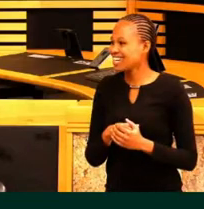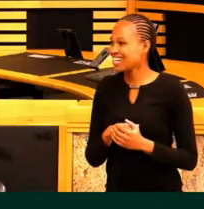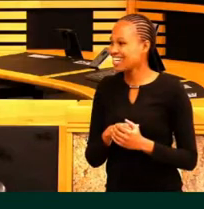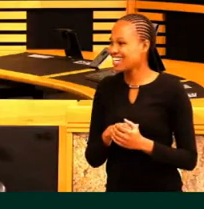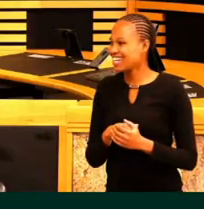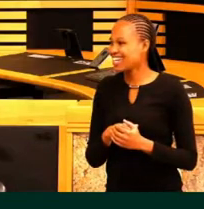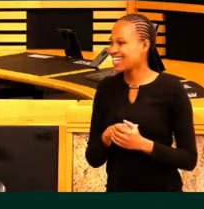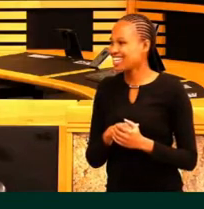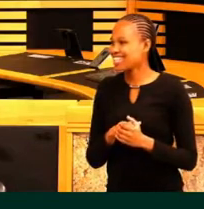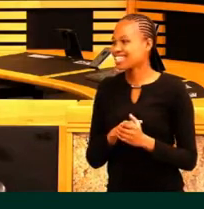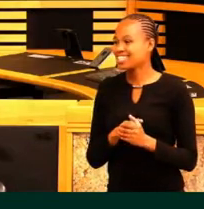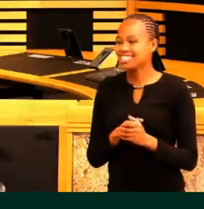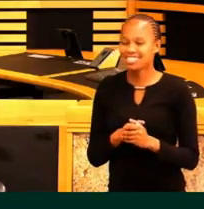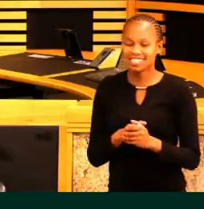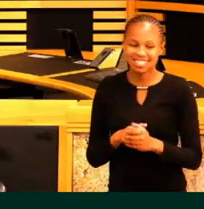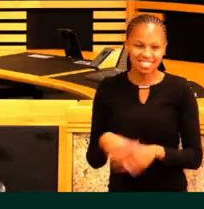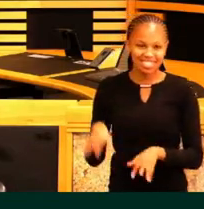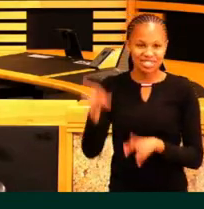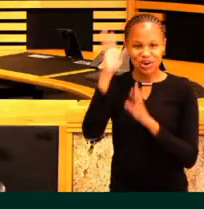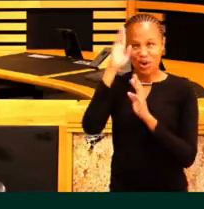honorable members